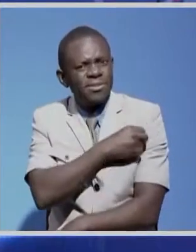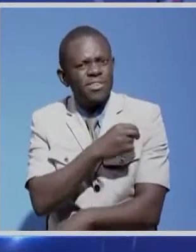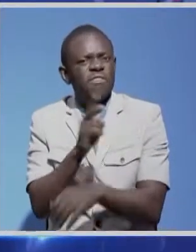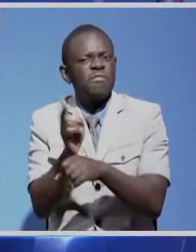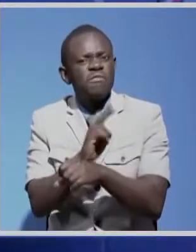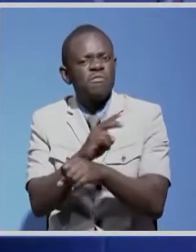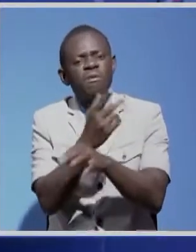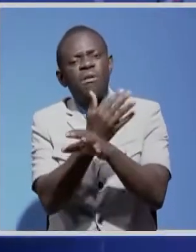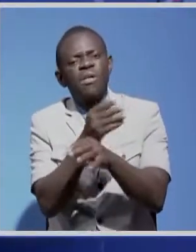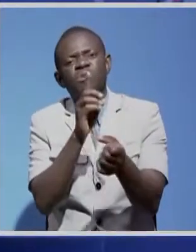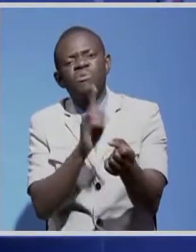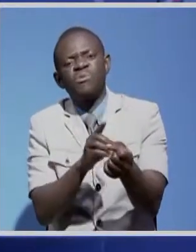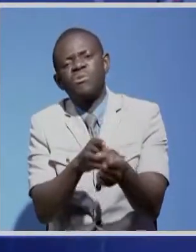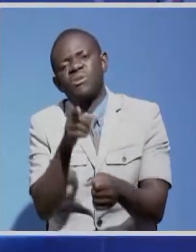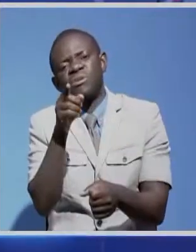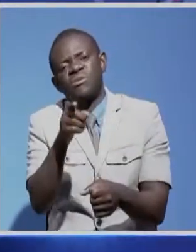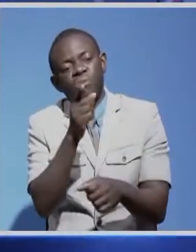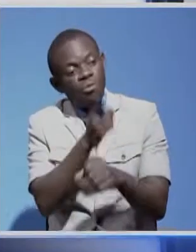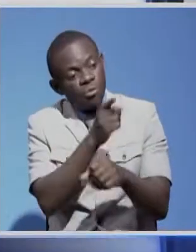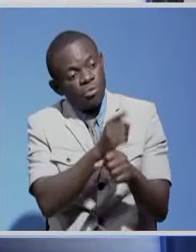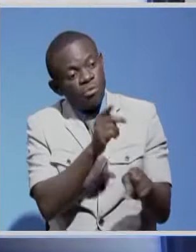not trivialize COVID-19.